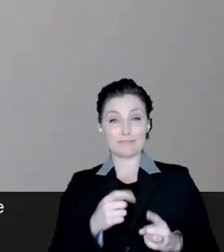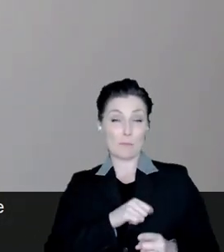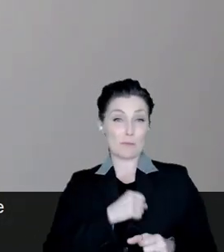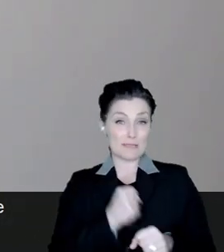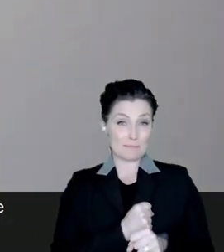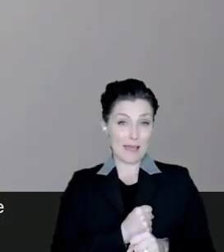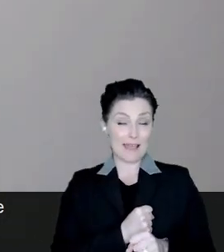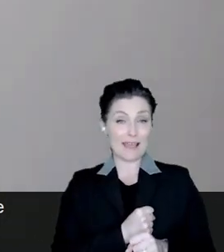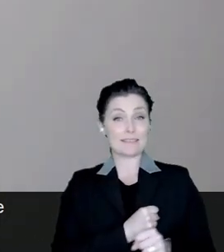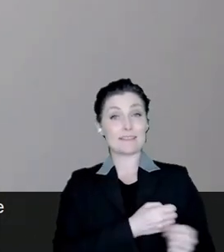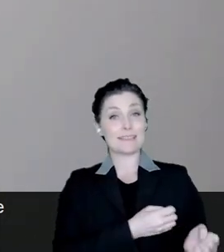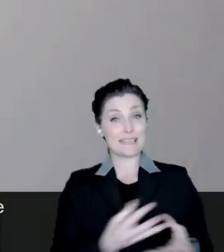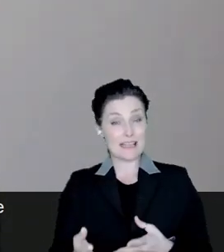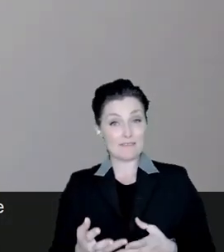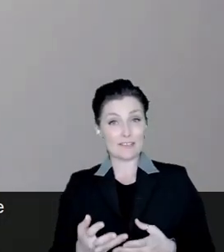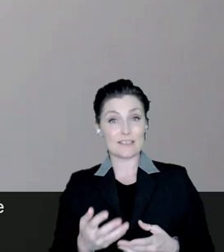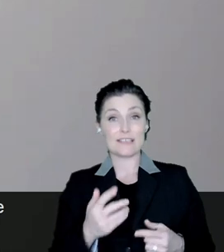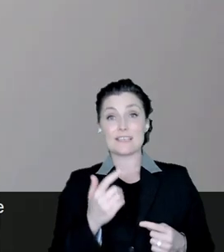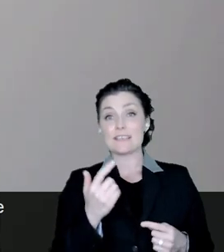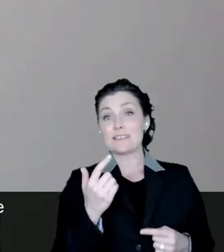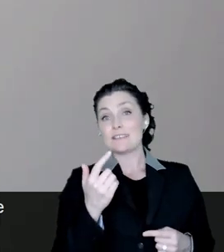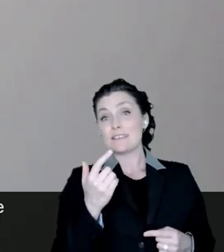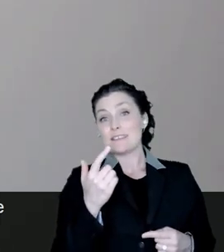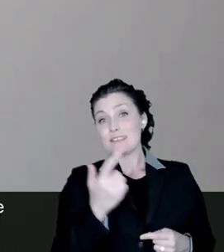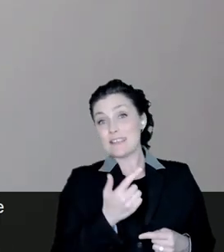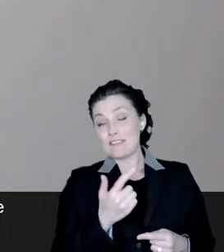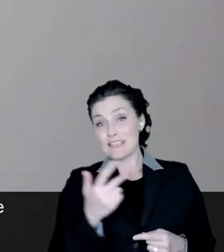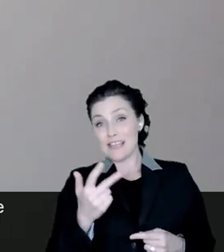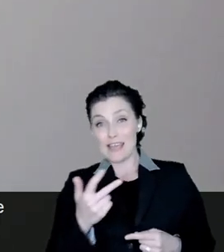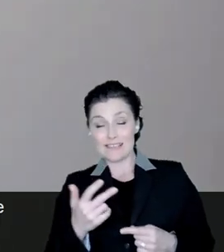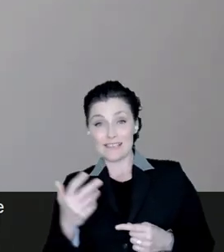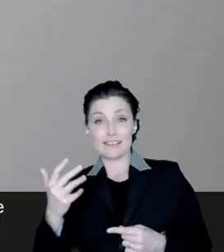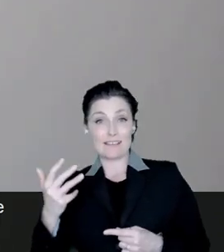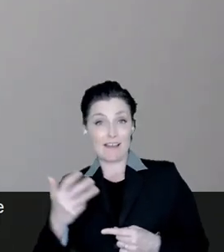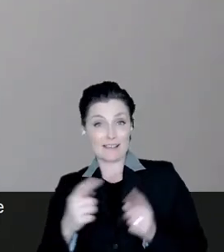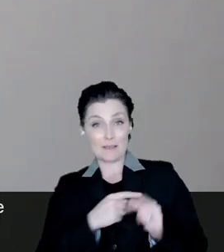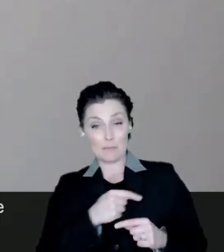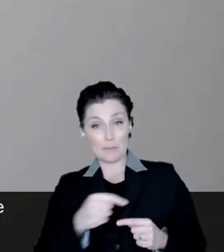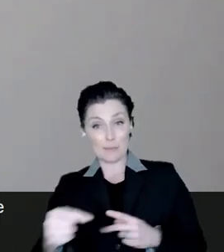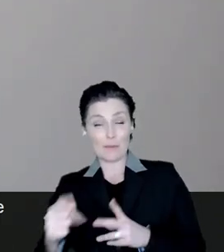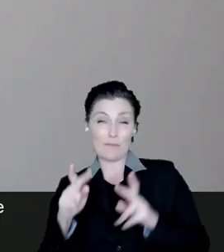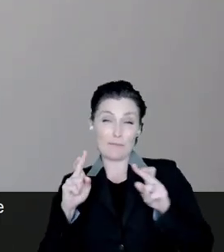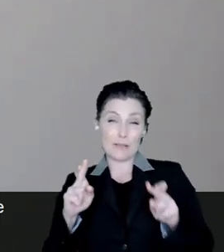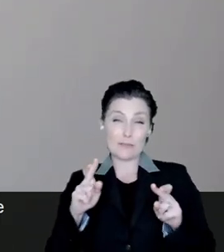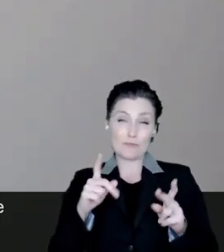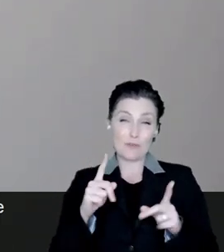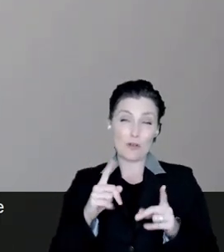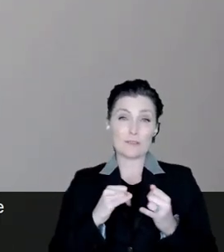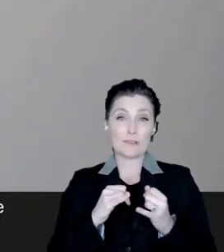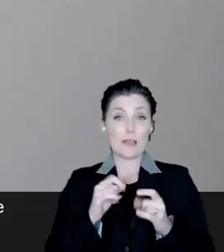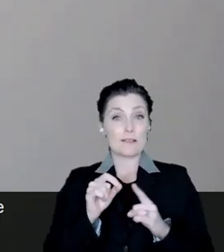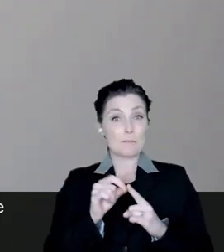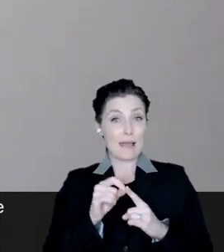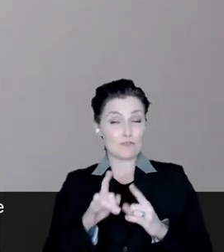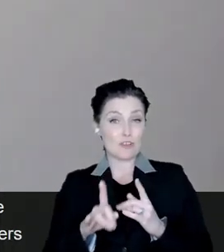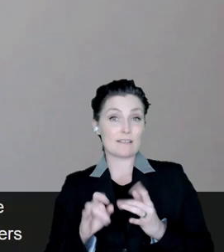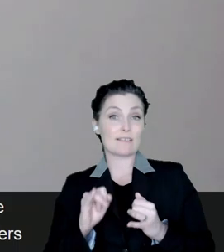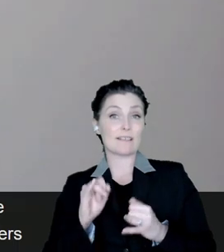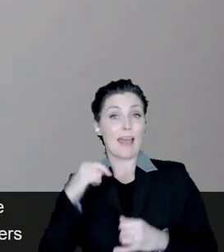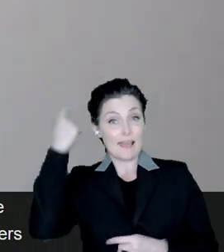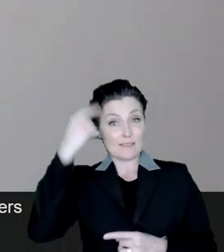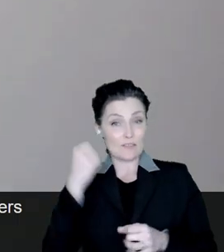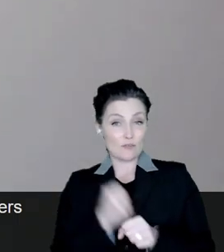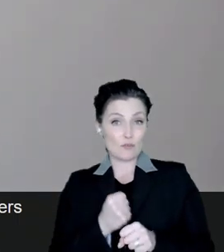2018, 2019. Fingers crossed we can have St. Patrick's Day and St. George's Day back, and indeed the